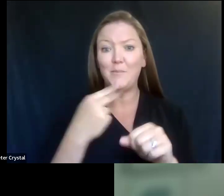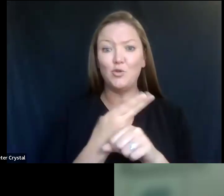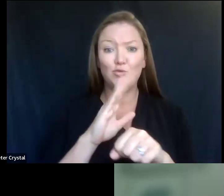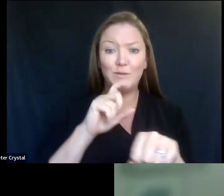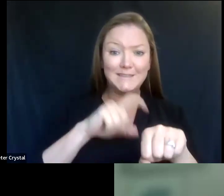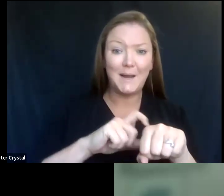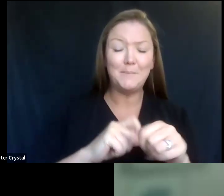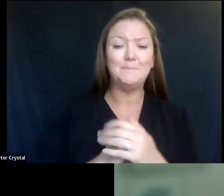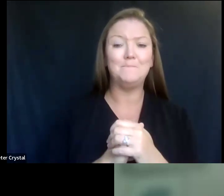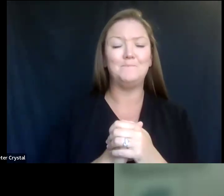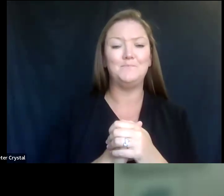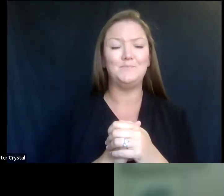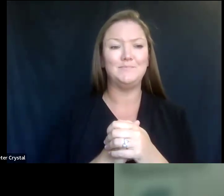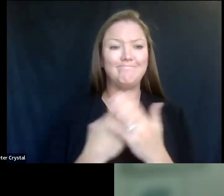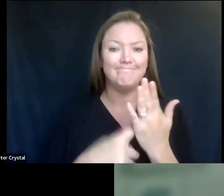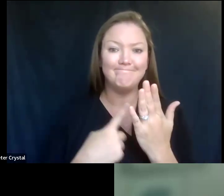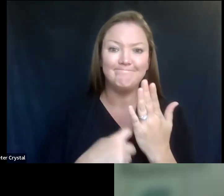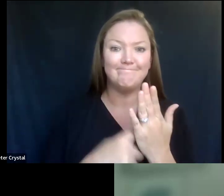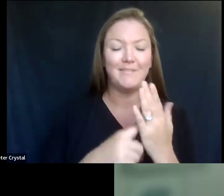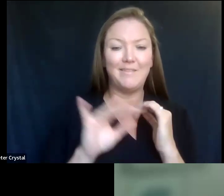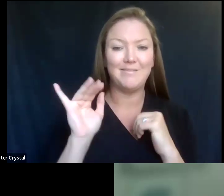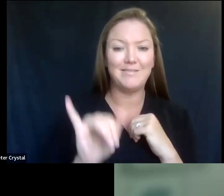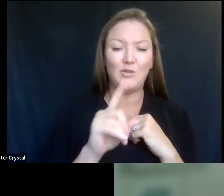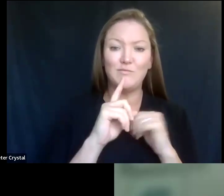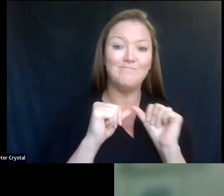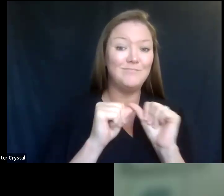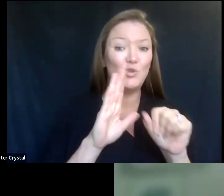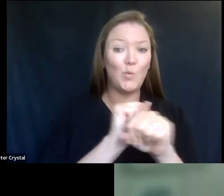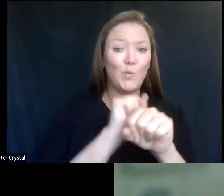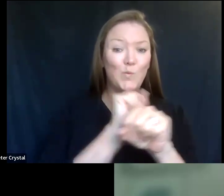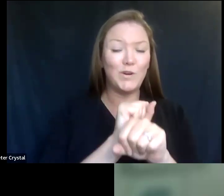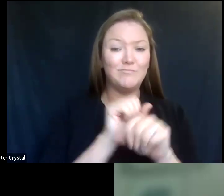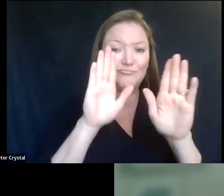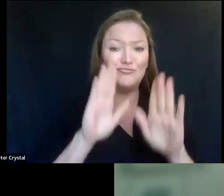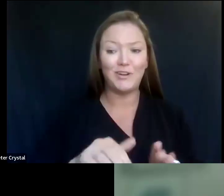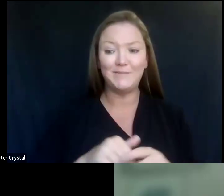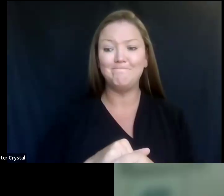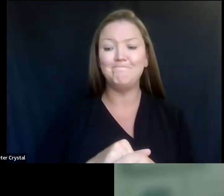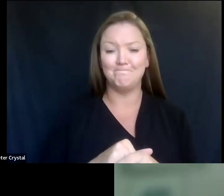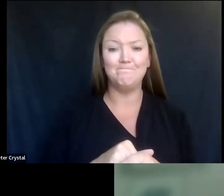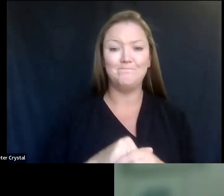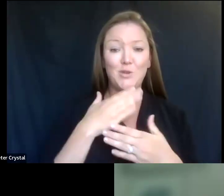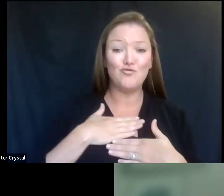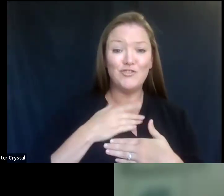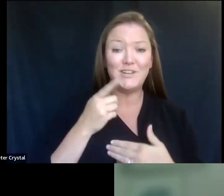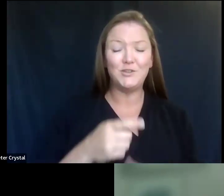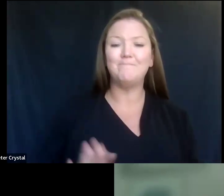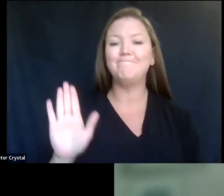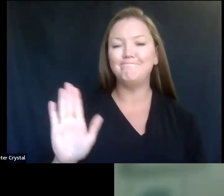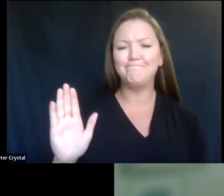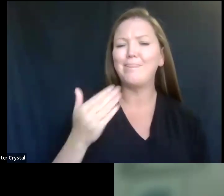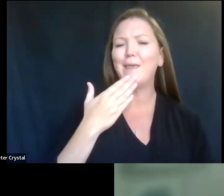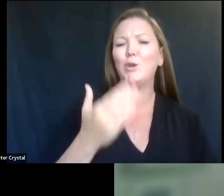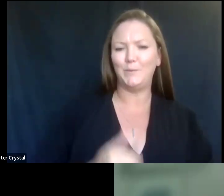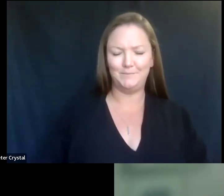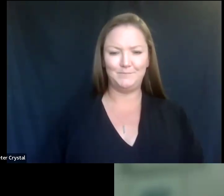um, talking about that, and keep up the great work. We appreciate you. No, thank you. And then